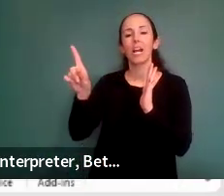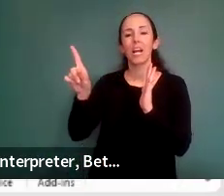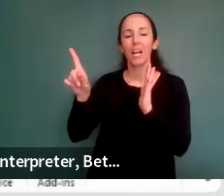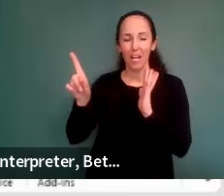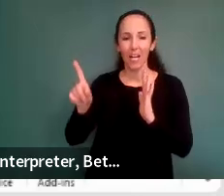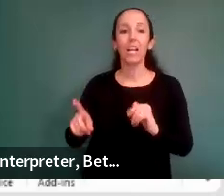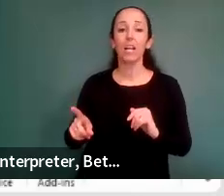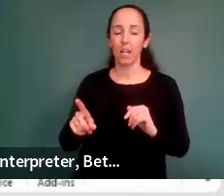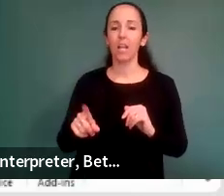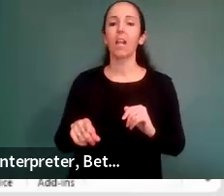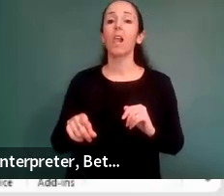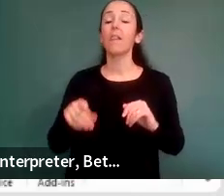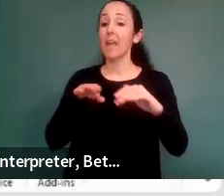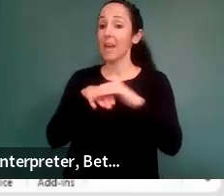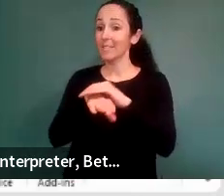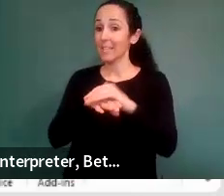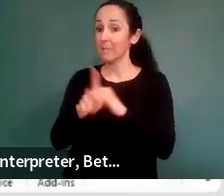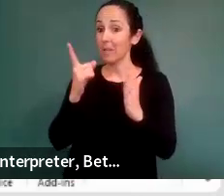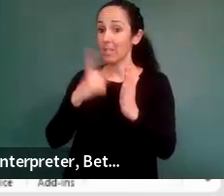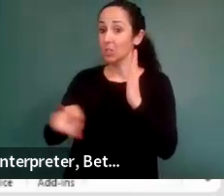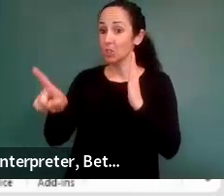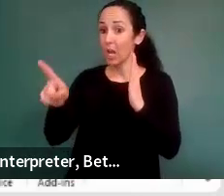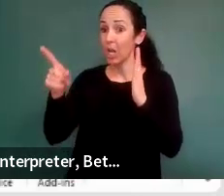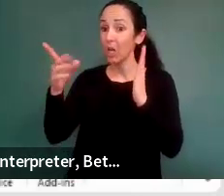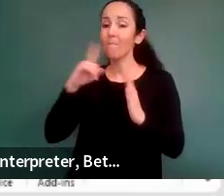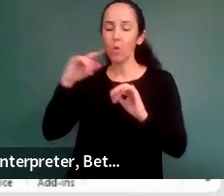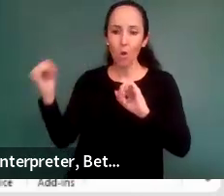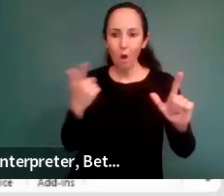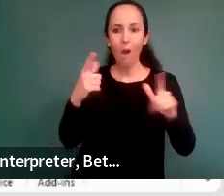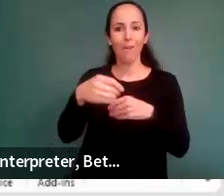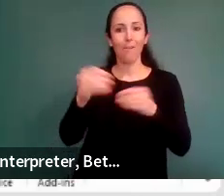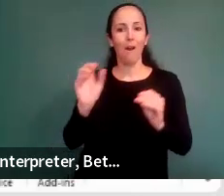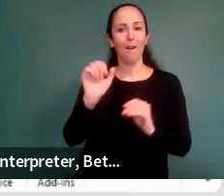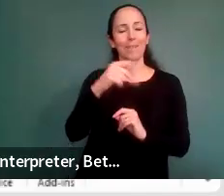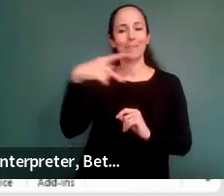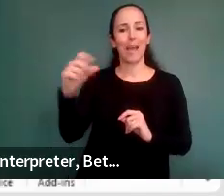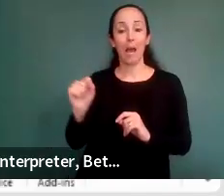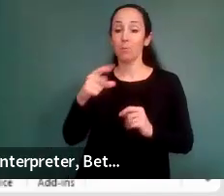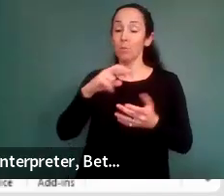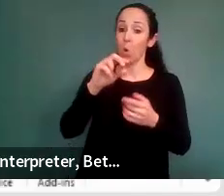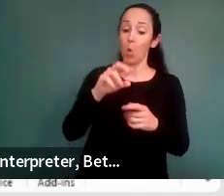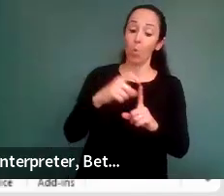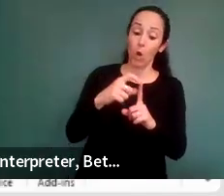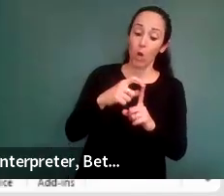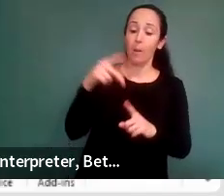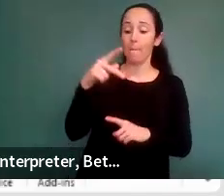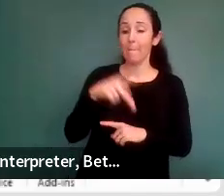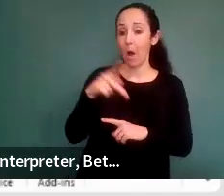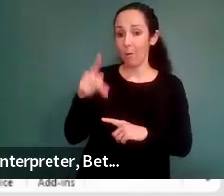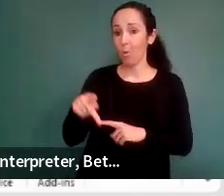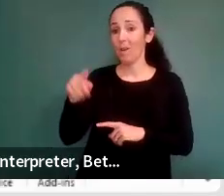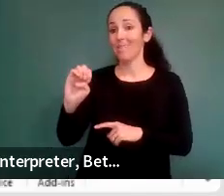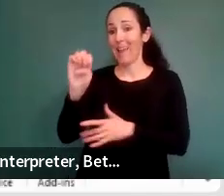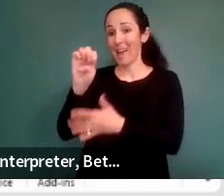is built into all Office apps. So Word, PowerPoint, Excel. Right, and